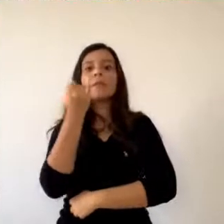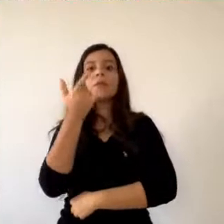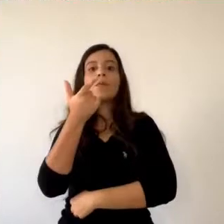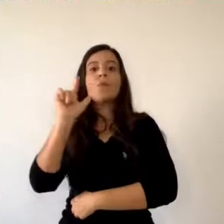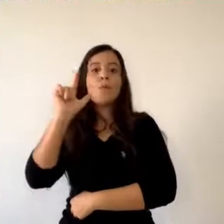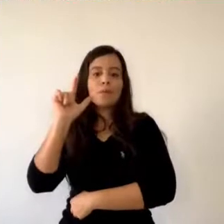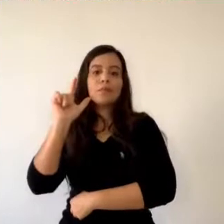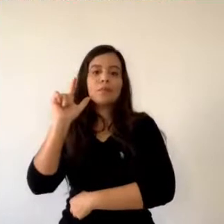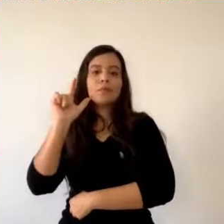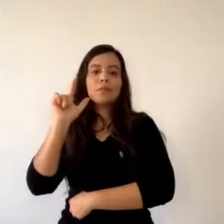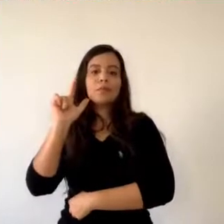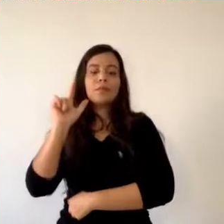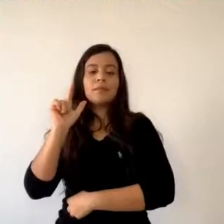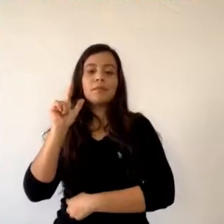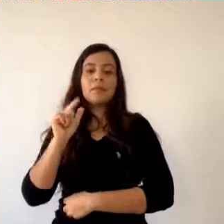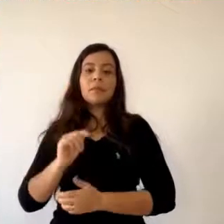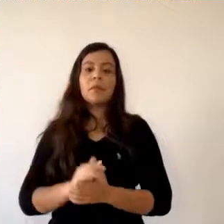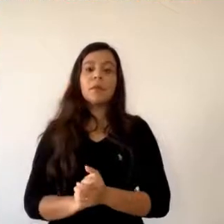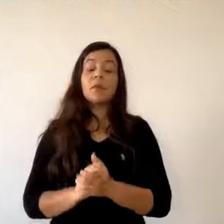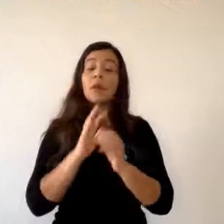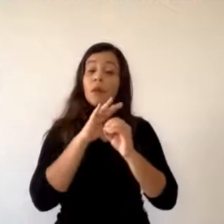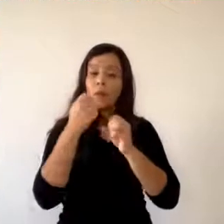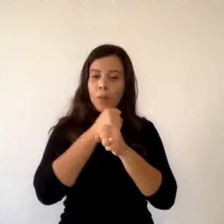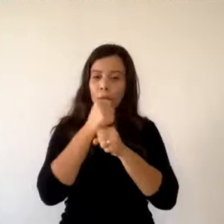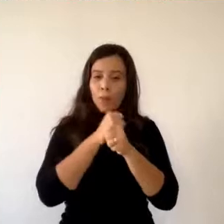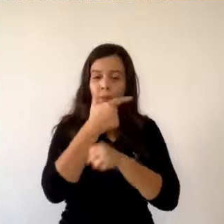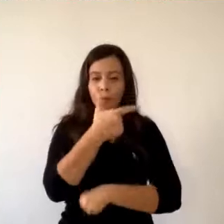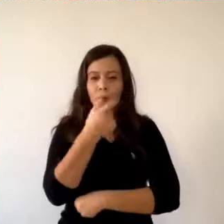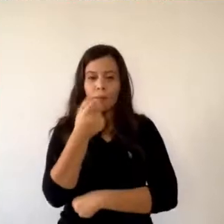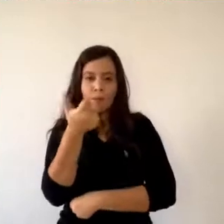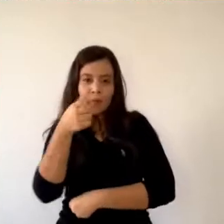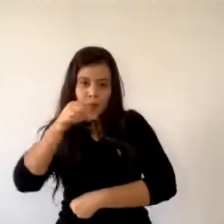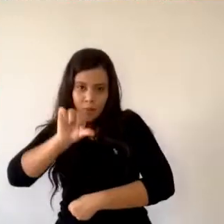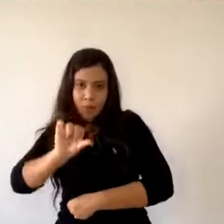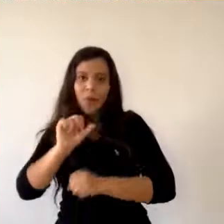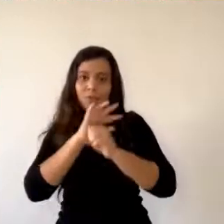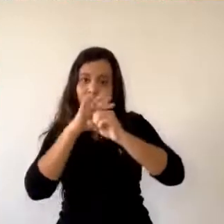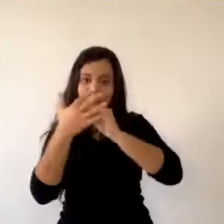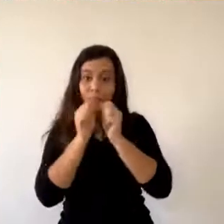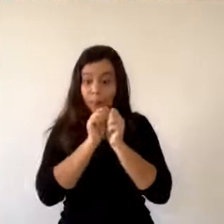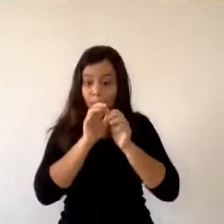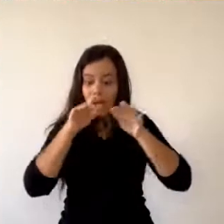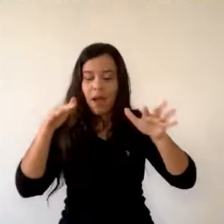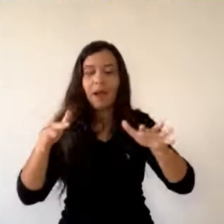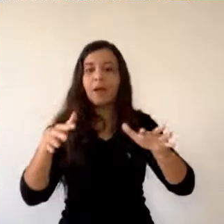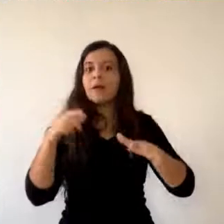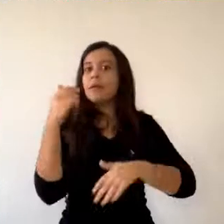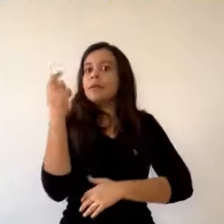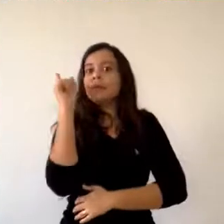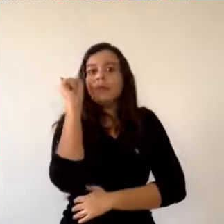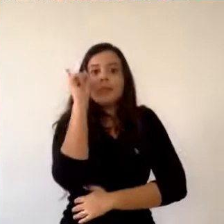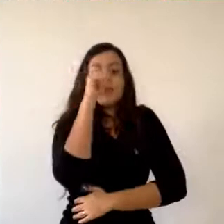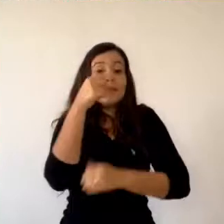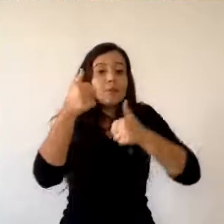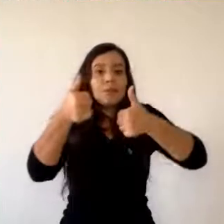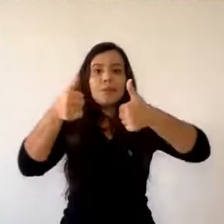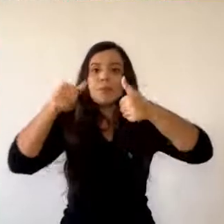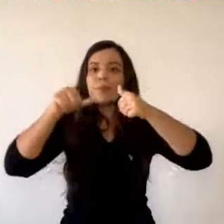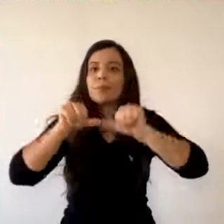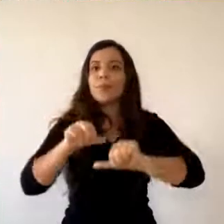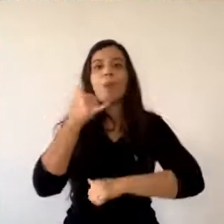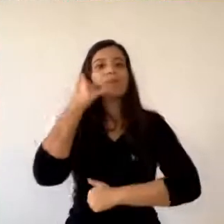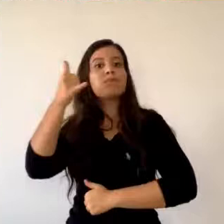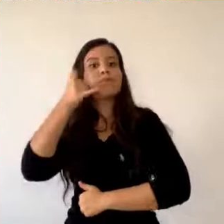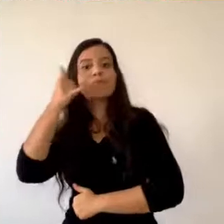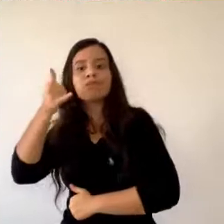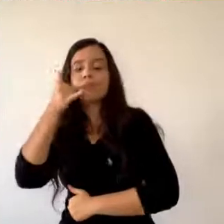different situation. The pandemic has made it difficult to have access,